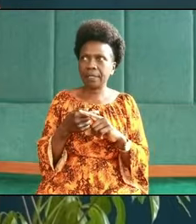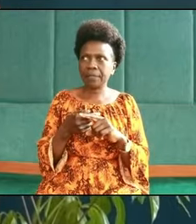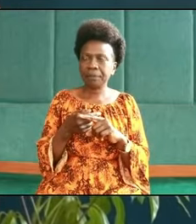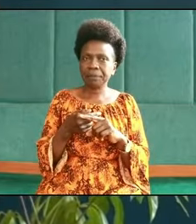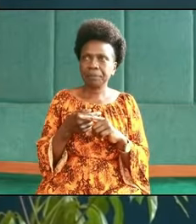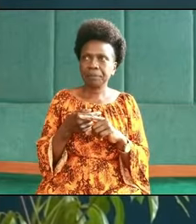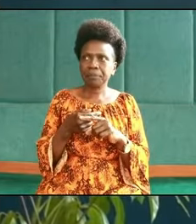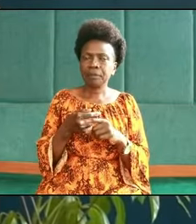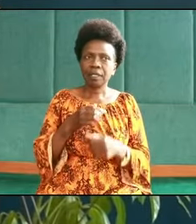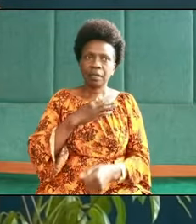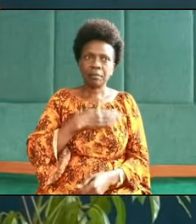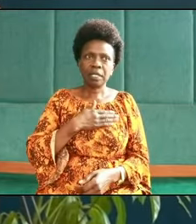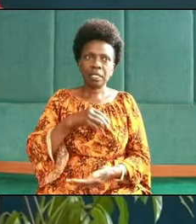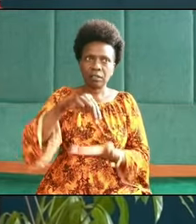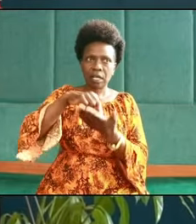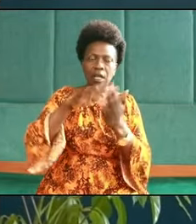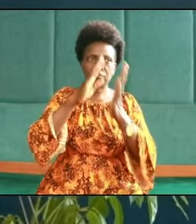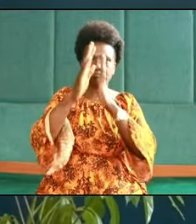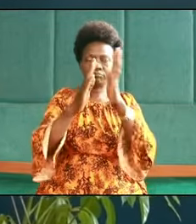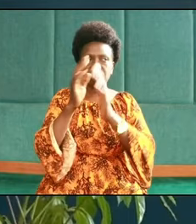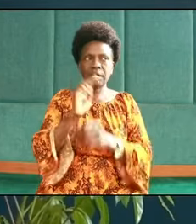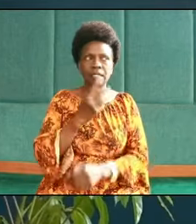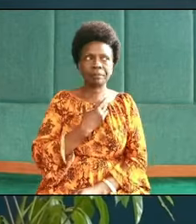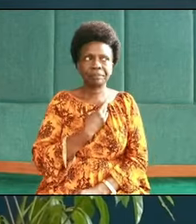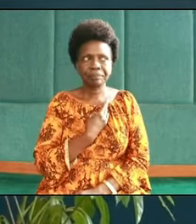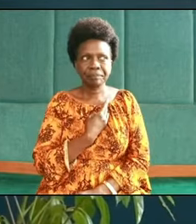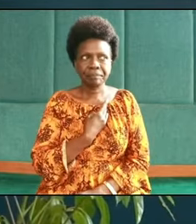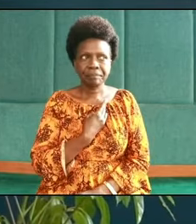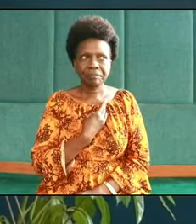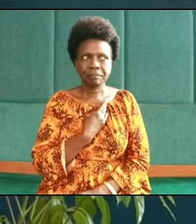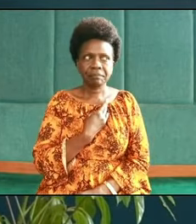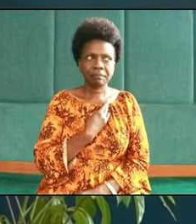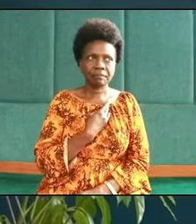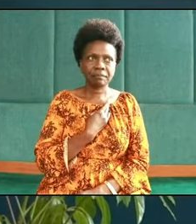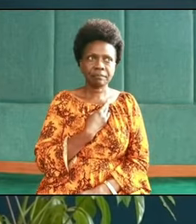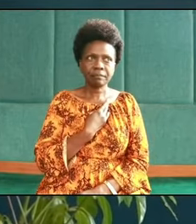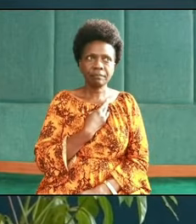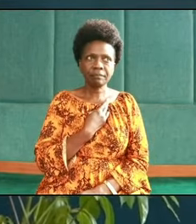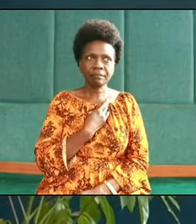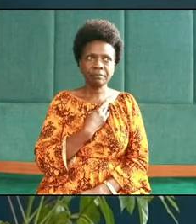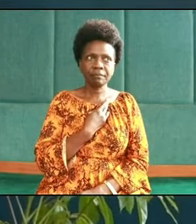your family? Please wave to us again. Please rise and wave.